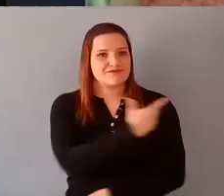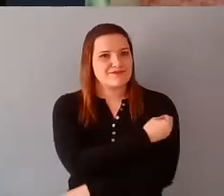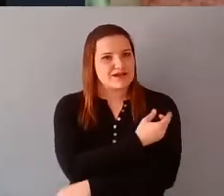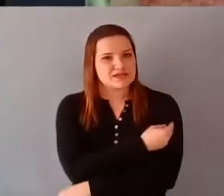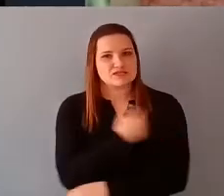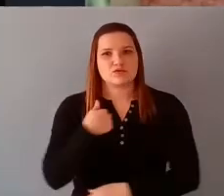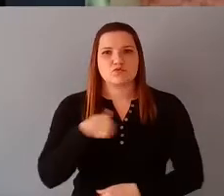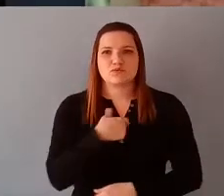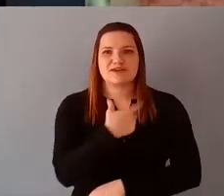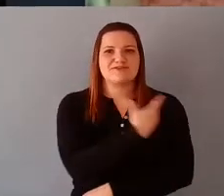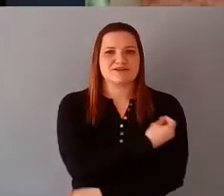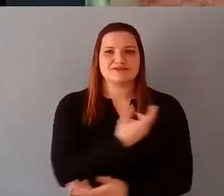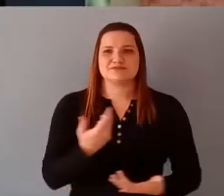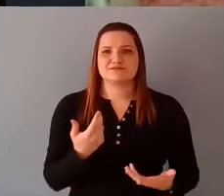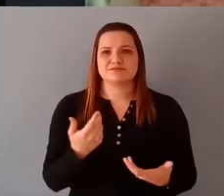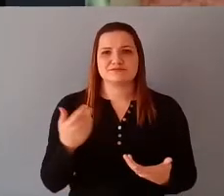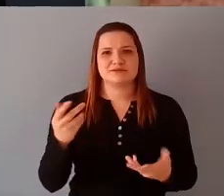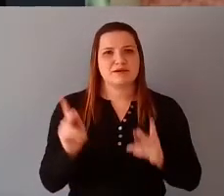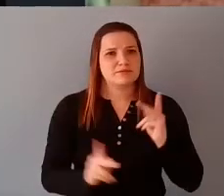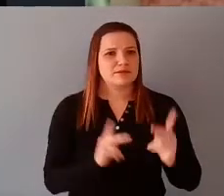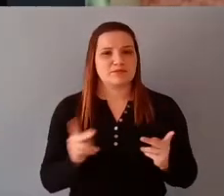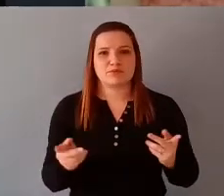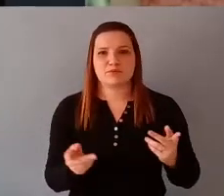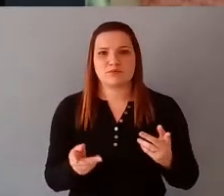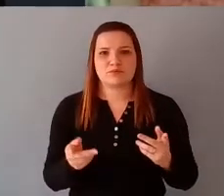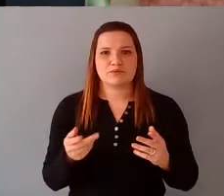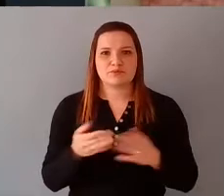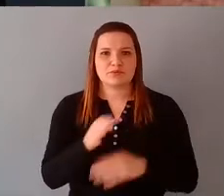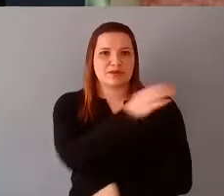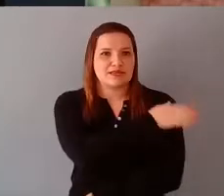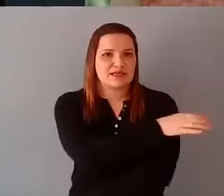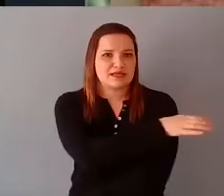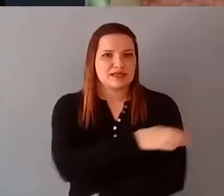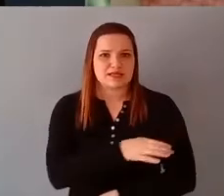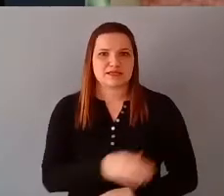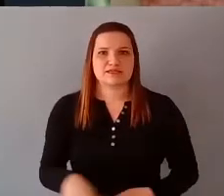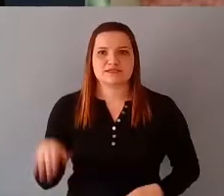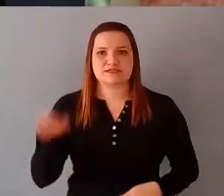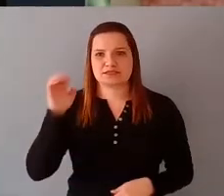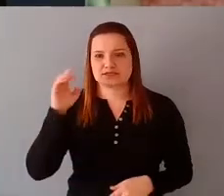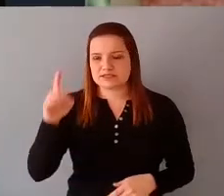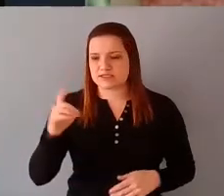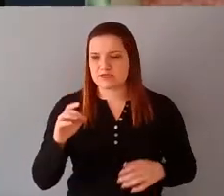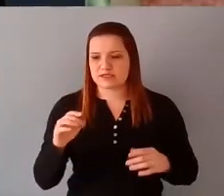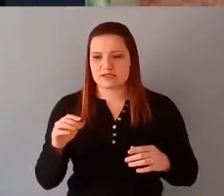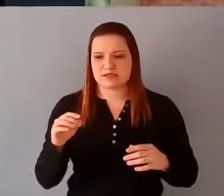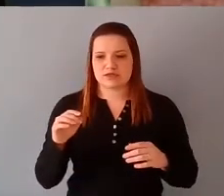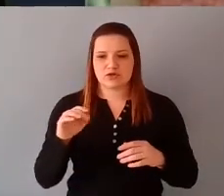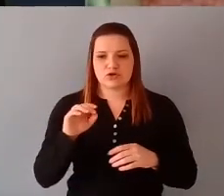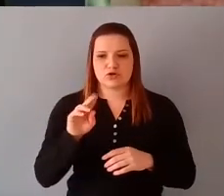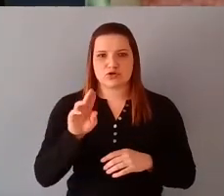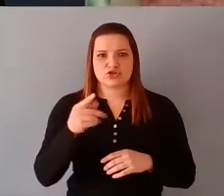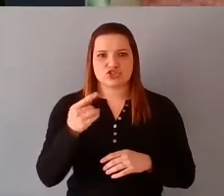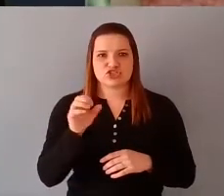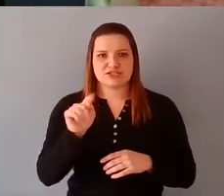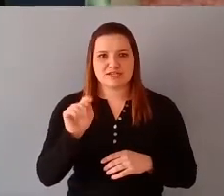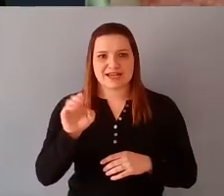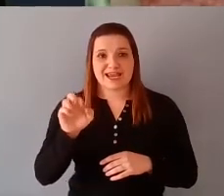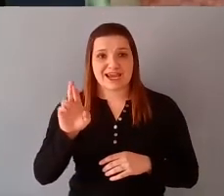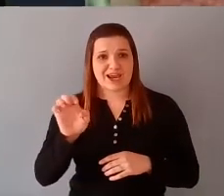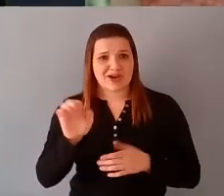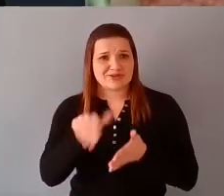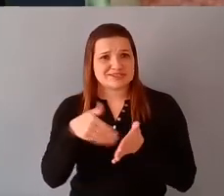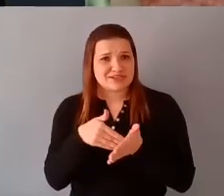We vaccinate the general public through our clinics and our ED and our urgent care centers, and so we